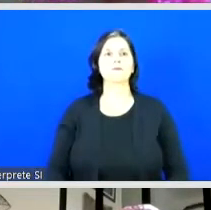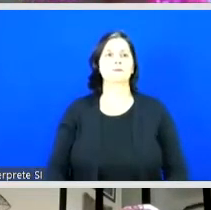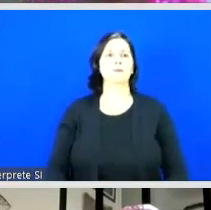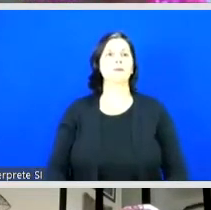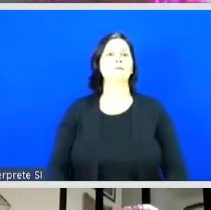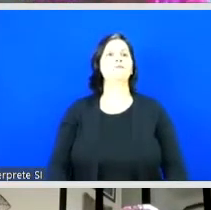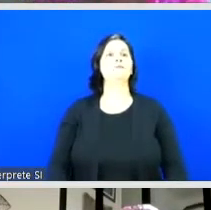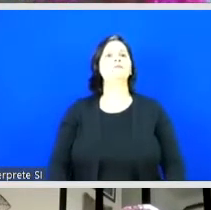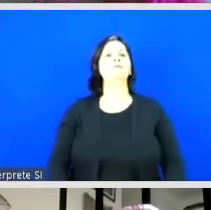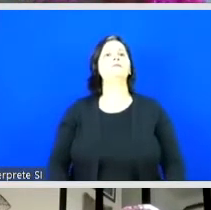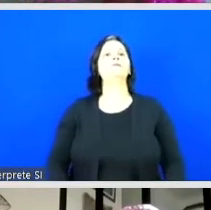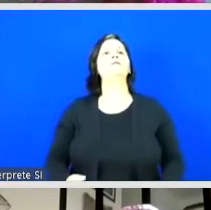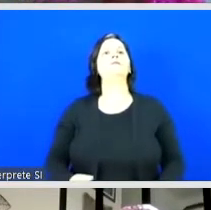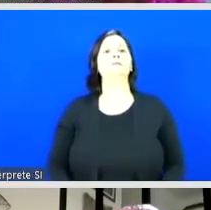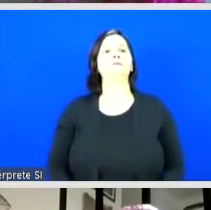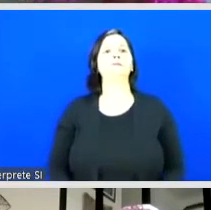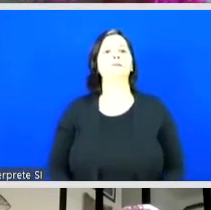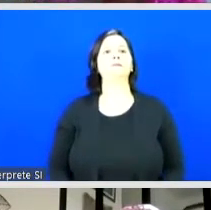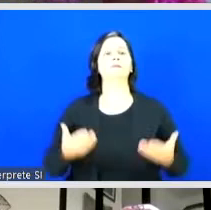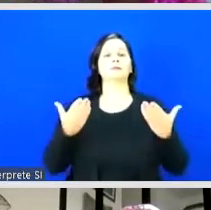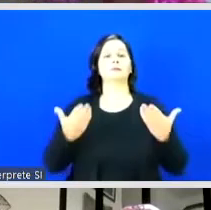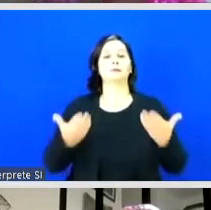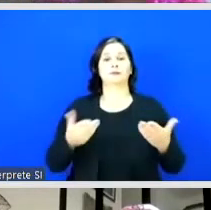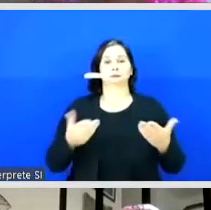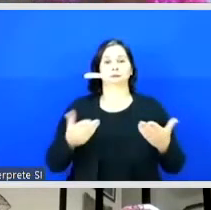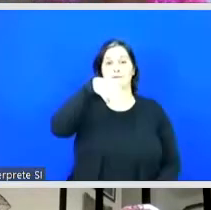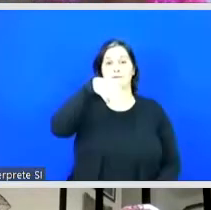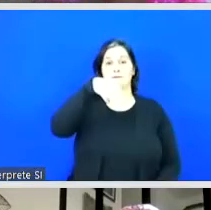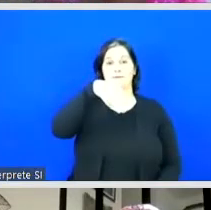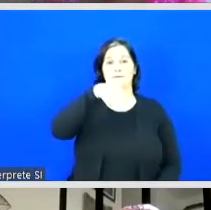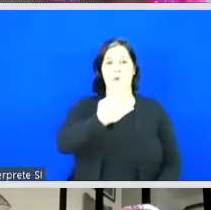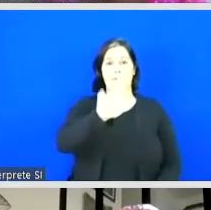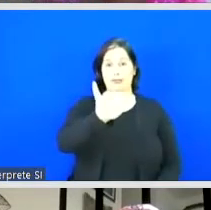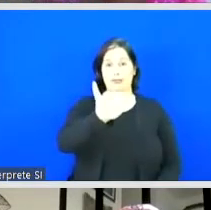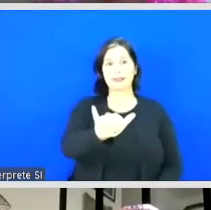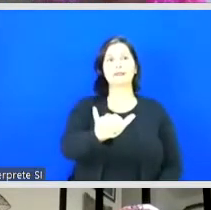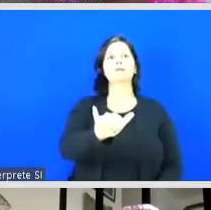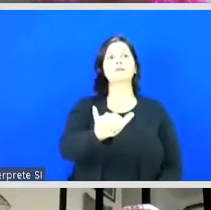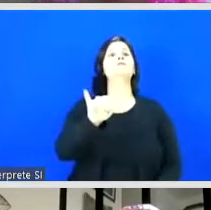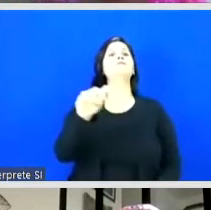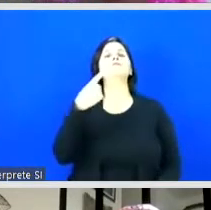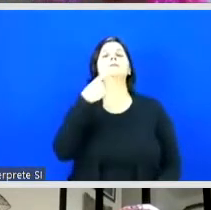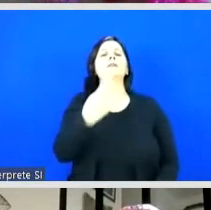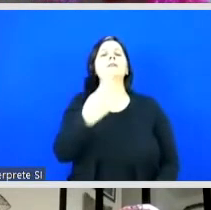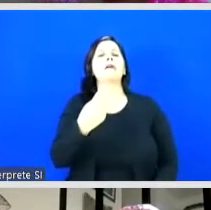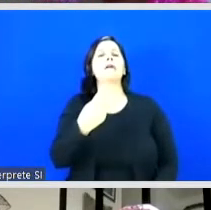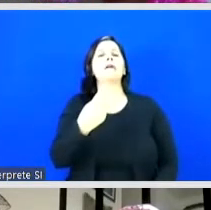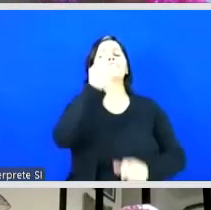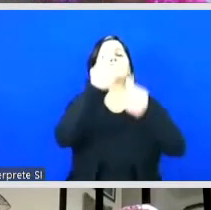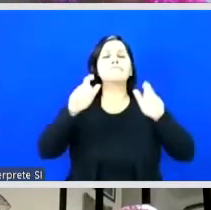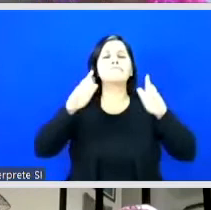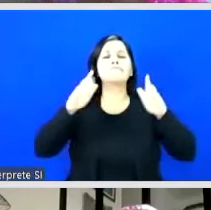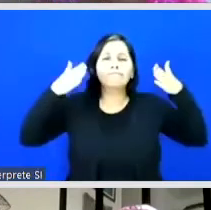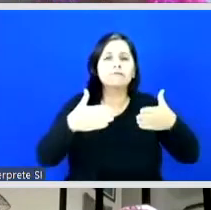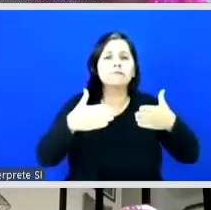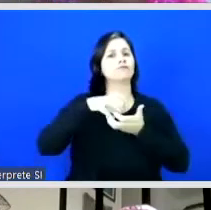us. Your Excellency, is a real pleasure to have you here. And the next member of our panel is